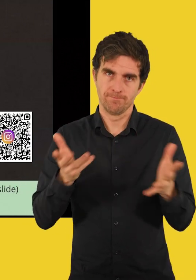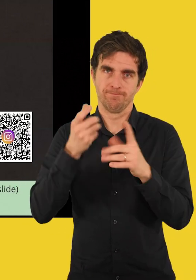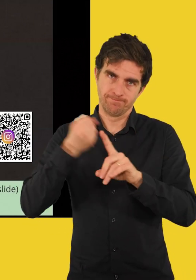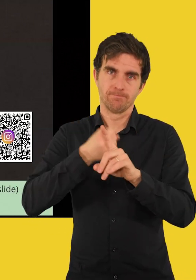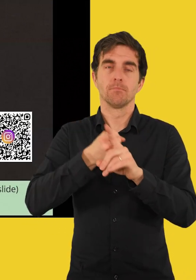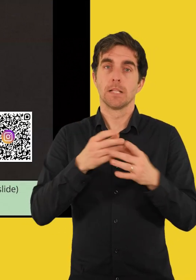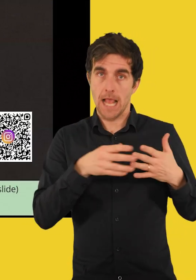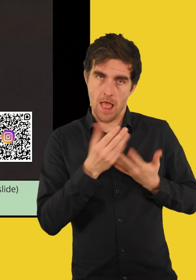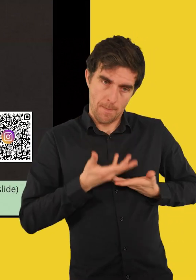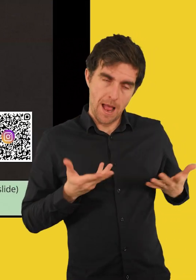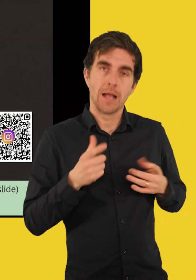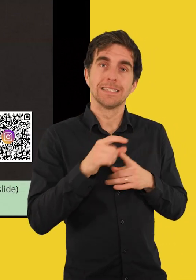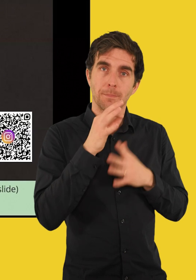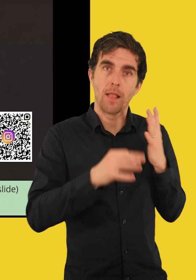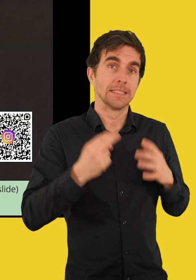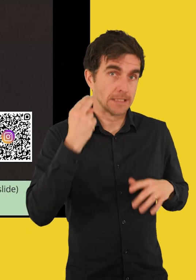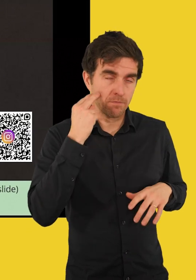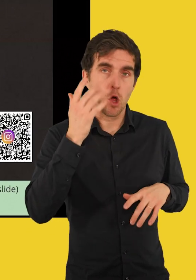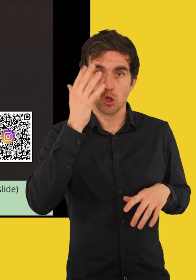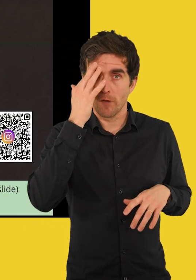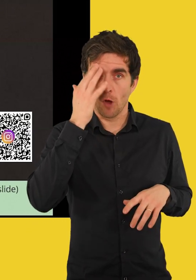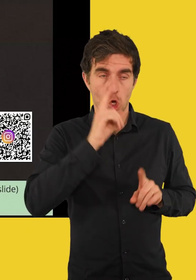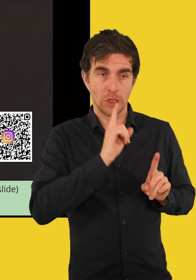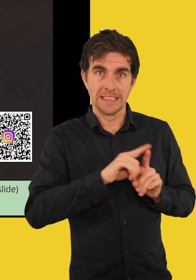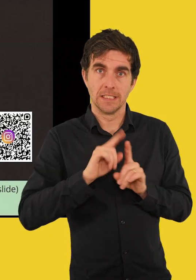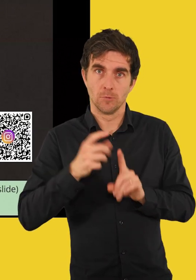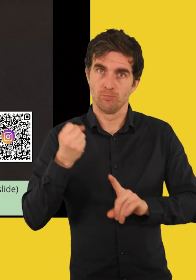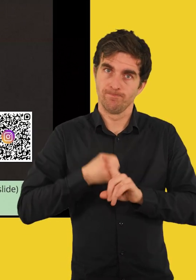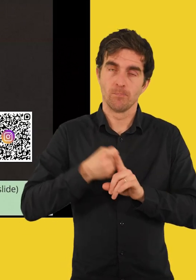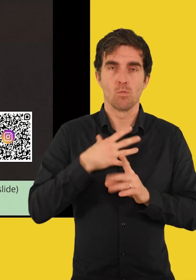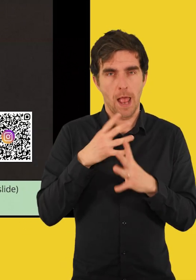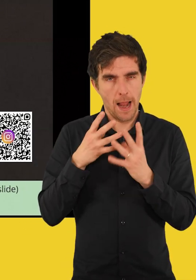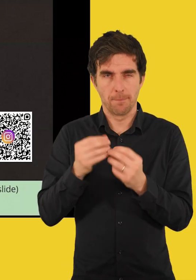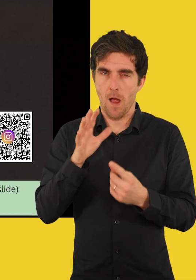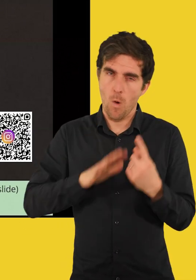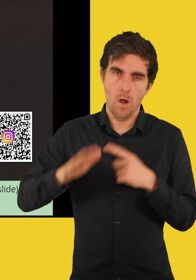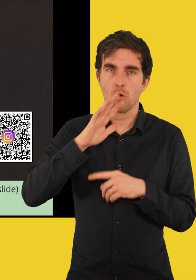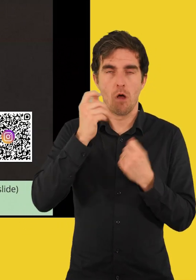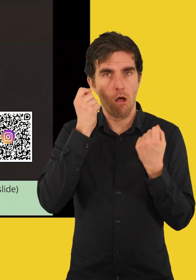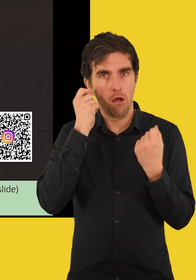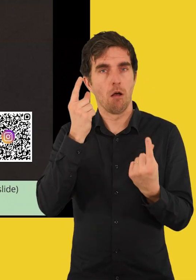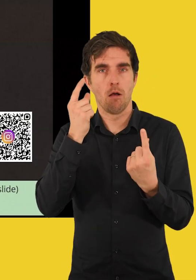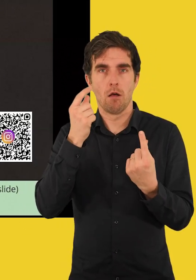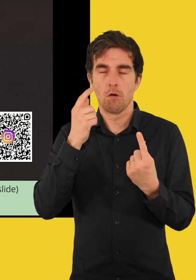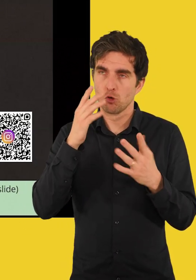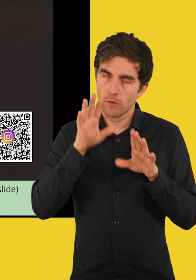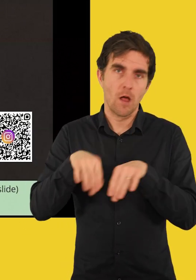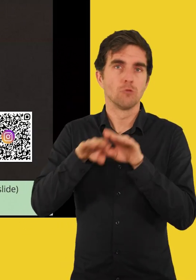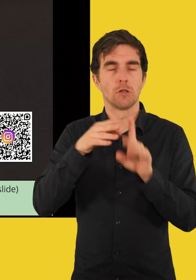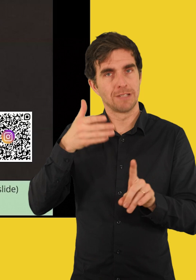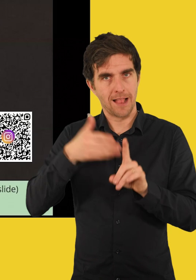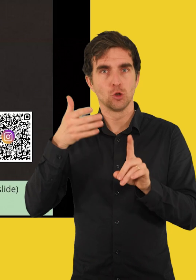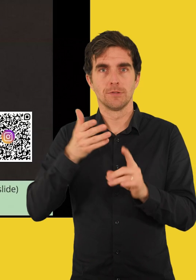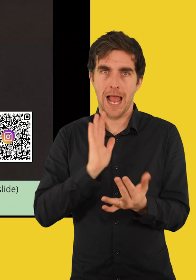movement led by disabled, deaf and neurodivergent innovators, and we help everyone to universally recognise